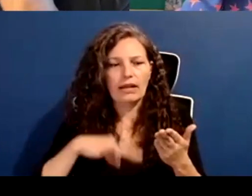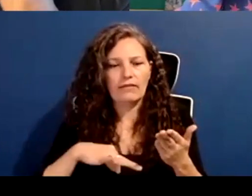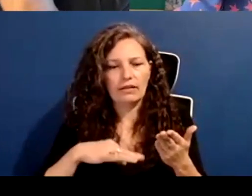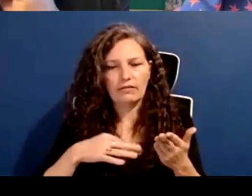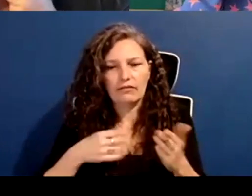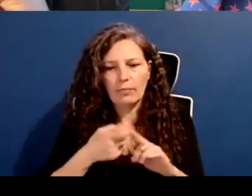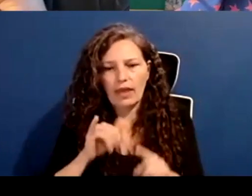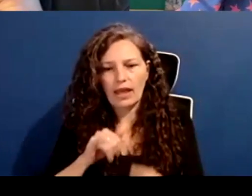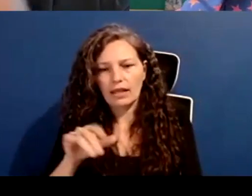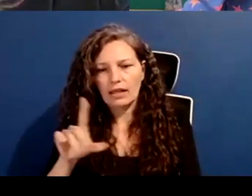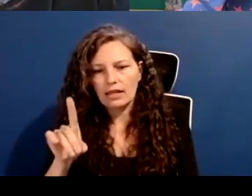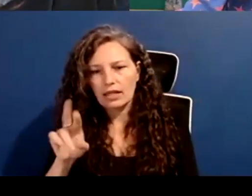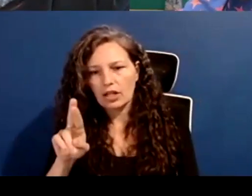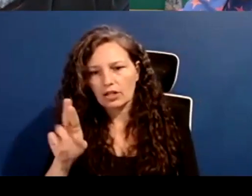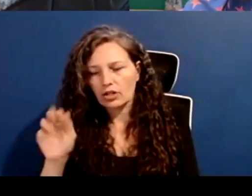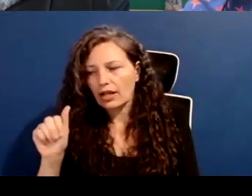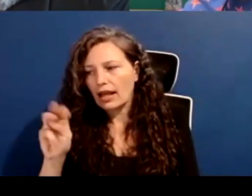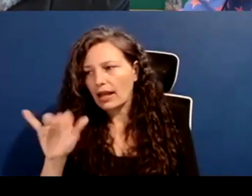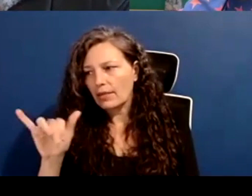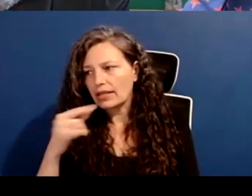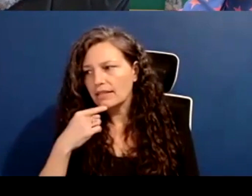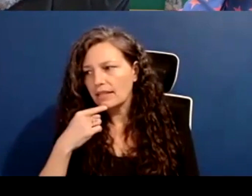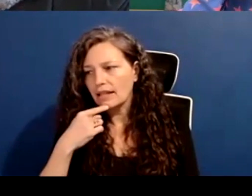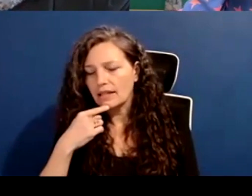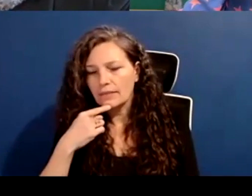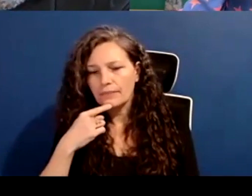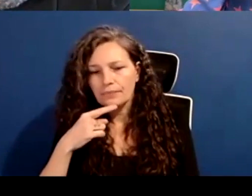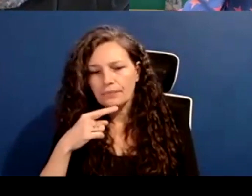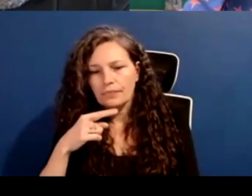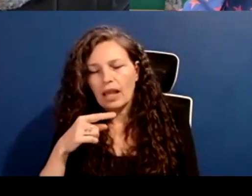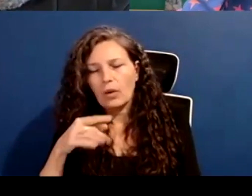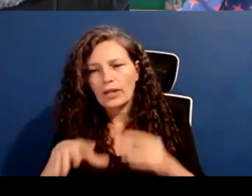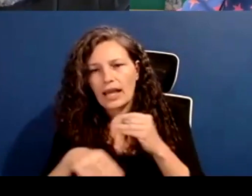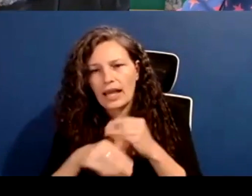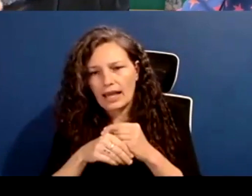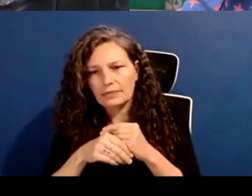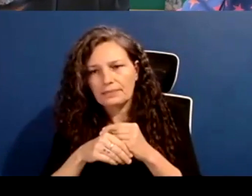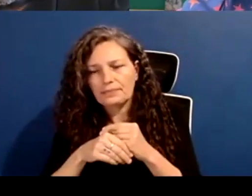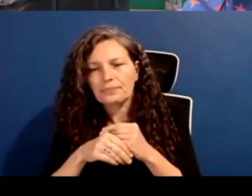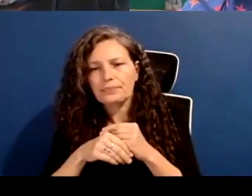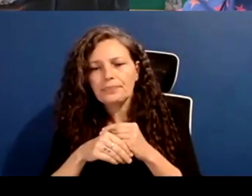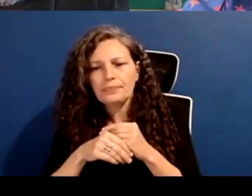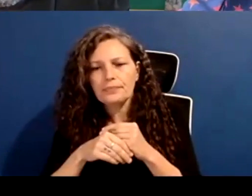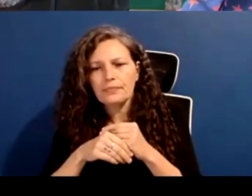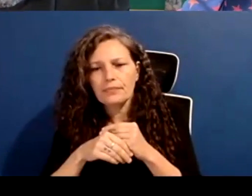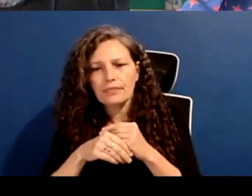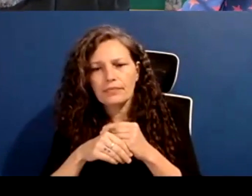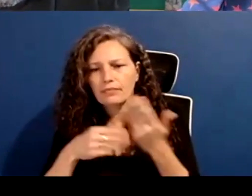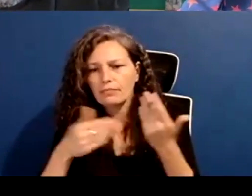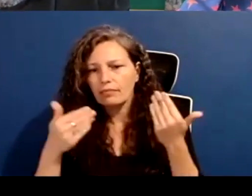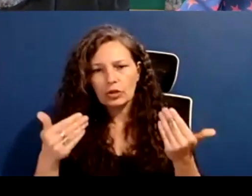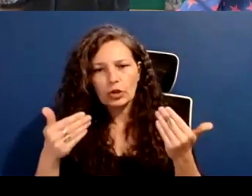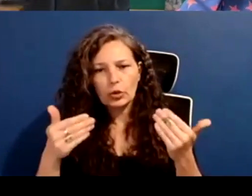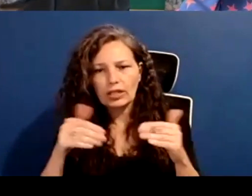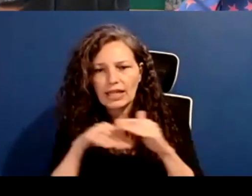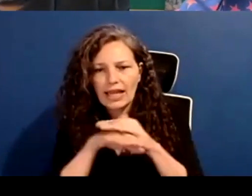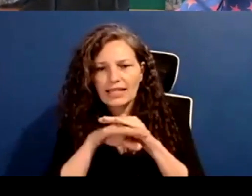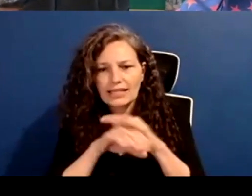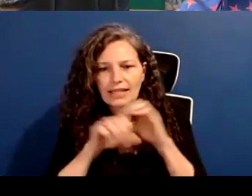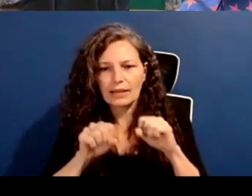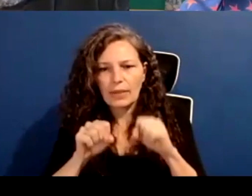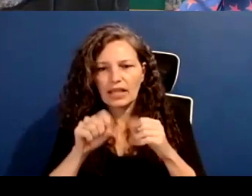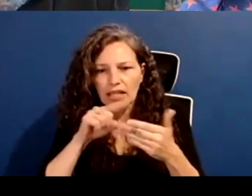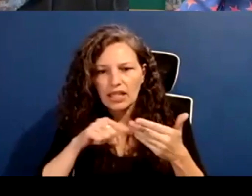This is Amy. In addition to Dr. Howick's comments, I think do an accessibility audit. Start small,